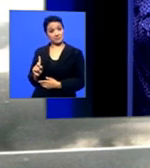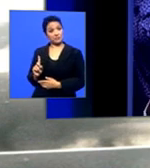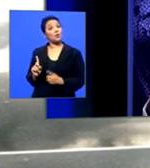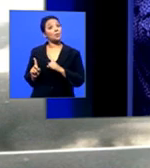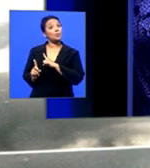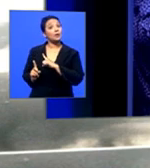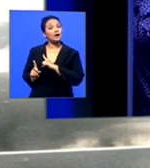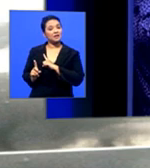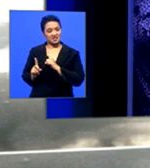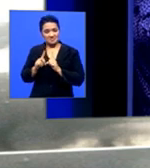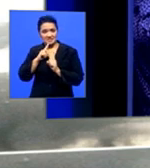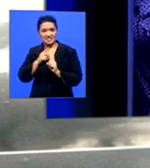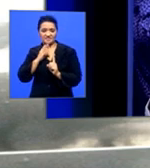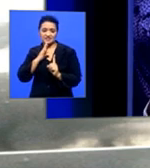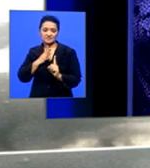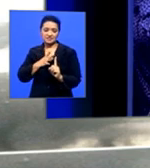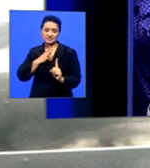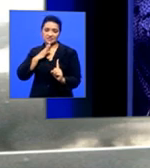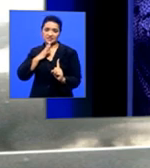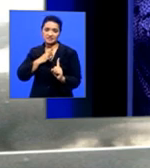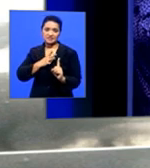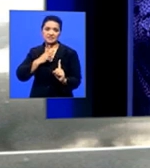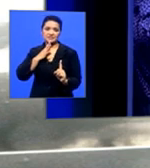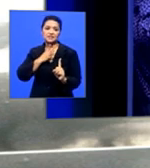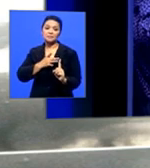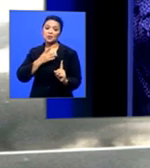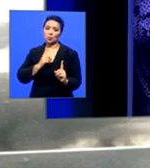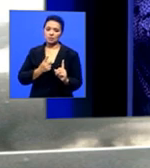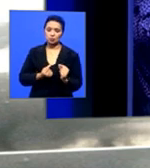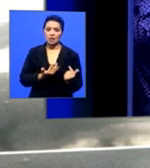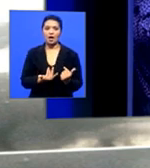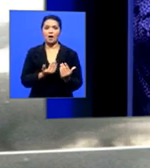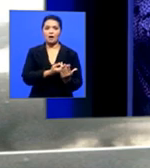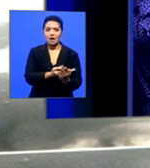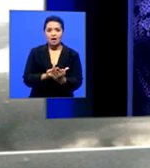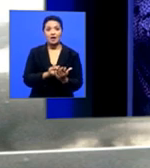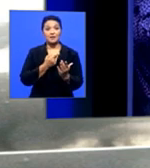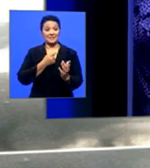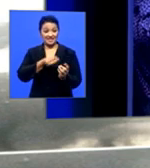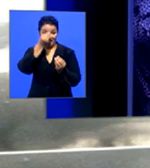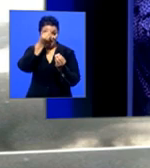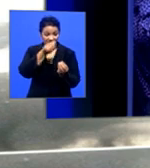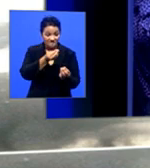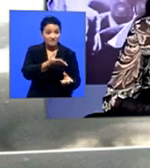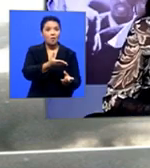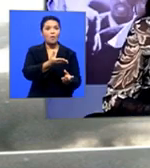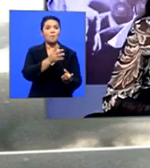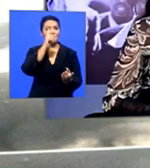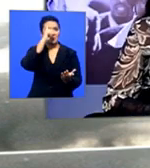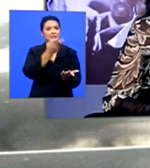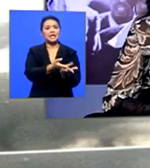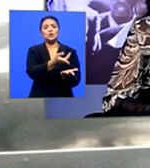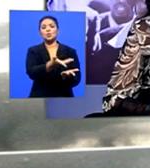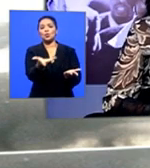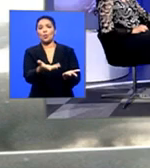every time he's briefing him, he gets a briefing as to what's going to be the next step now. All right. So every time he's talking to his grandfather the whole way? Every time